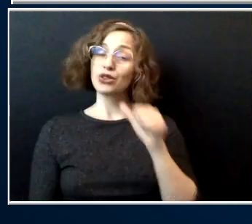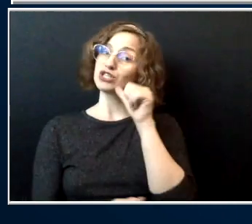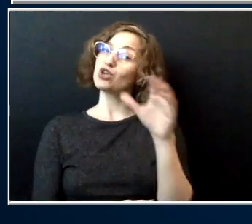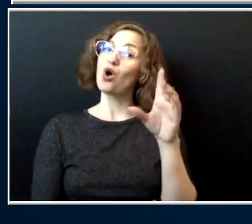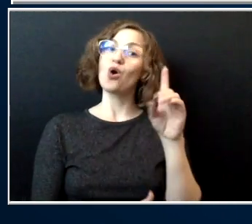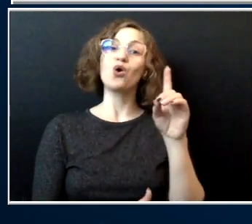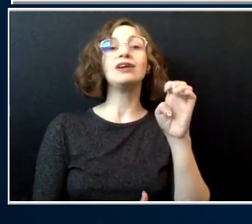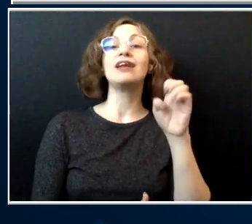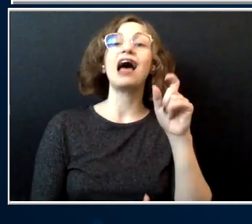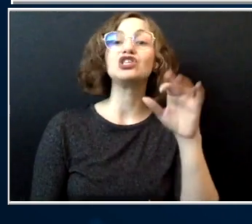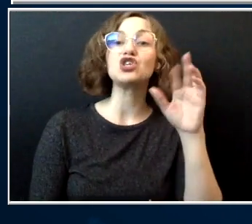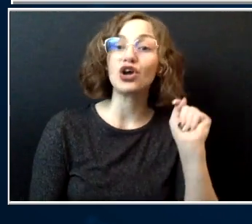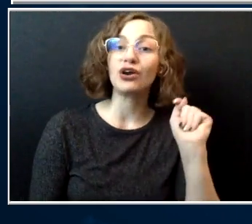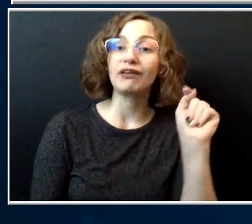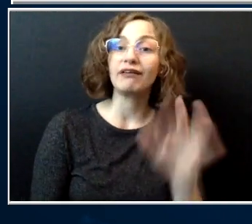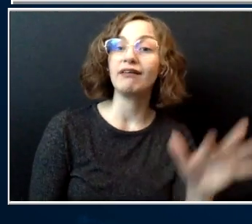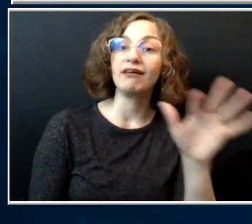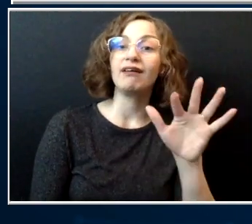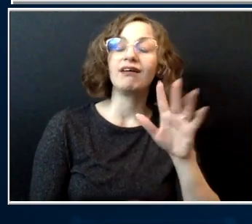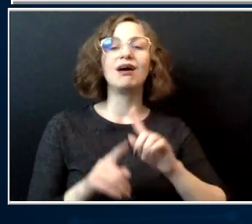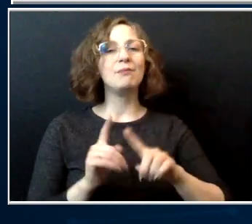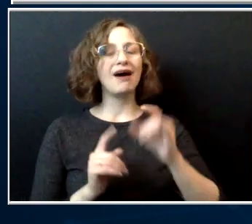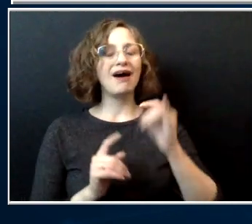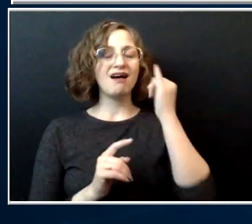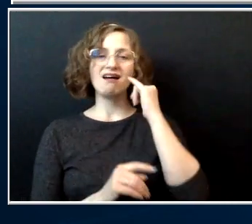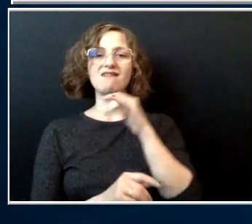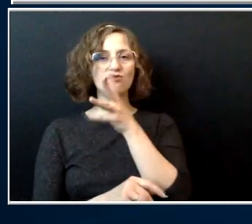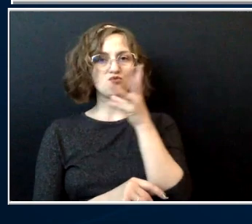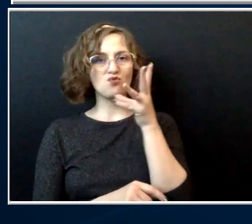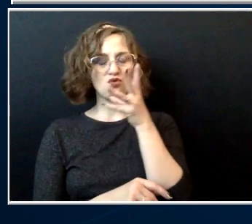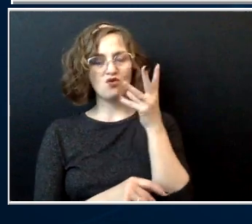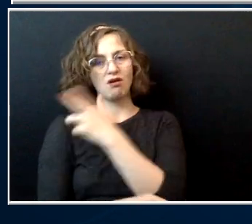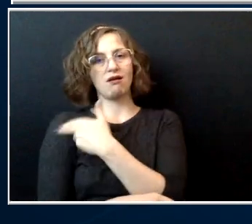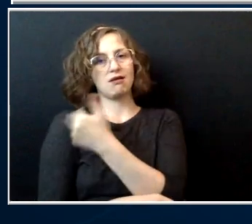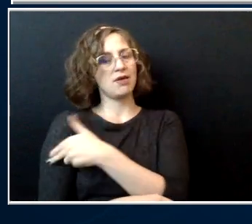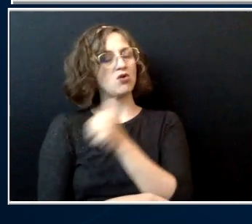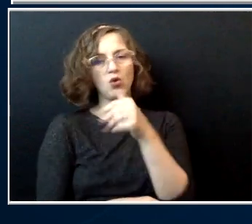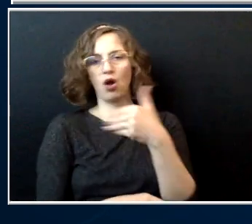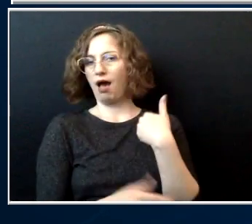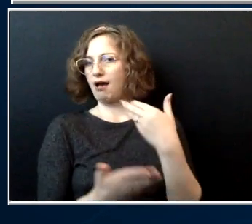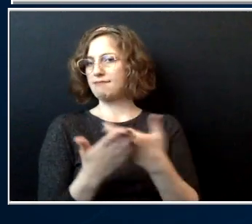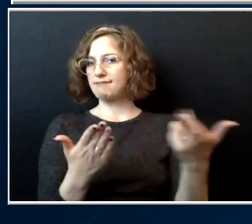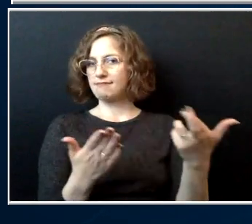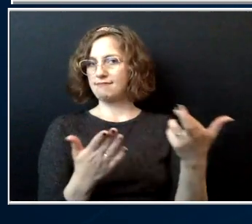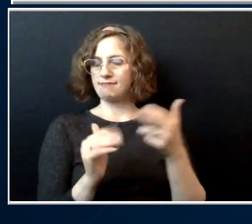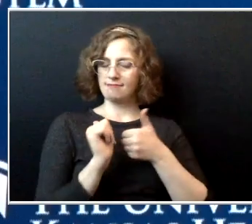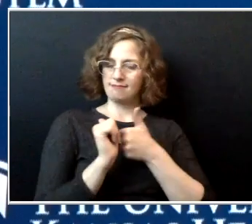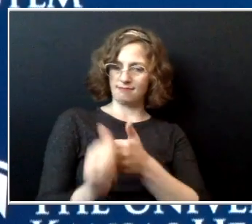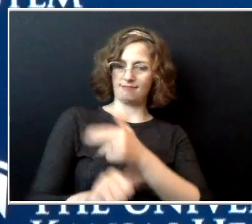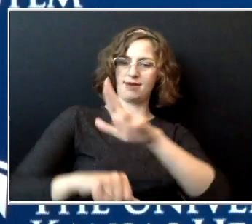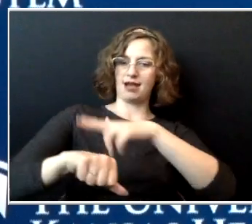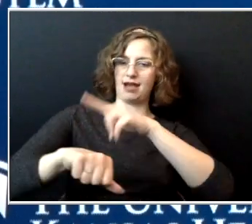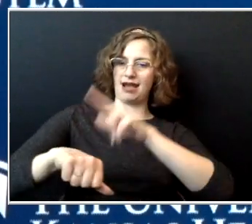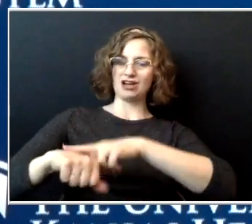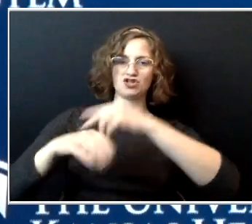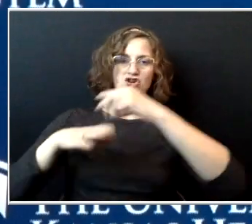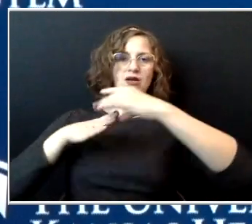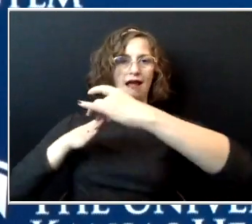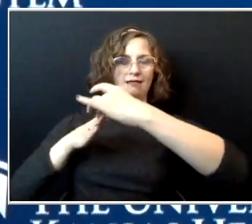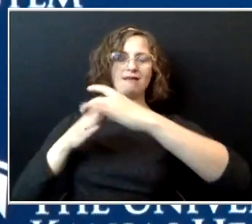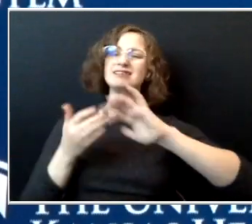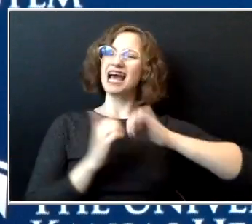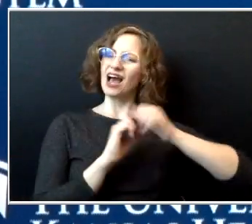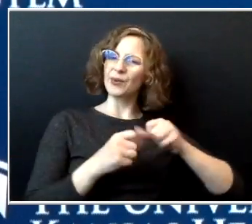rural hospital doesn't have the resources to follow the national guidelines, how can the Care Collaborative help? That's why we bring those services to the